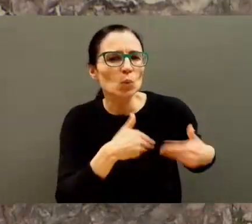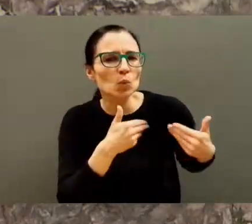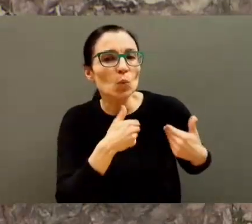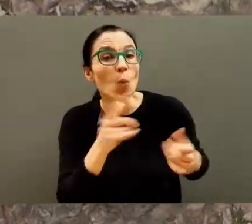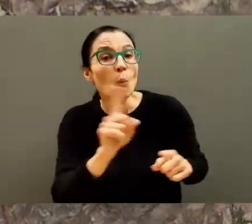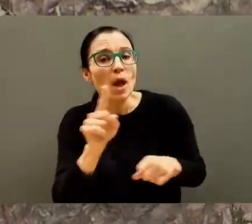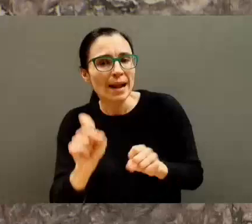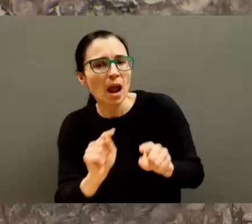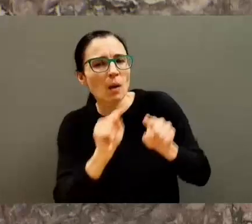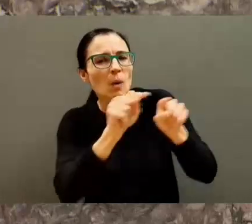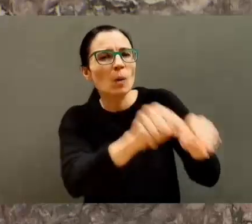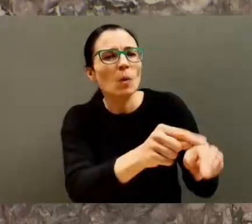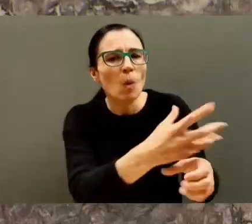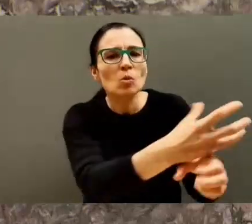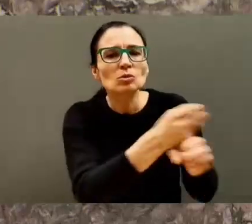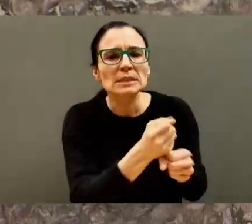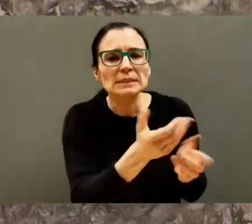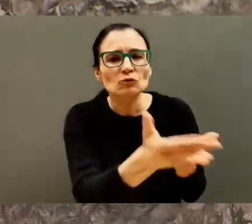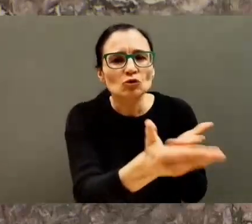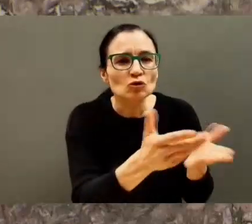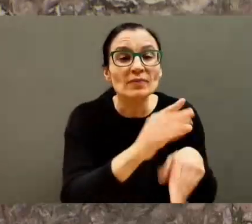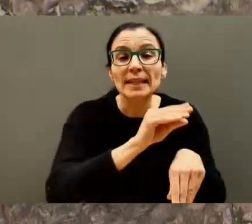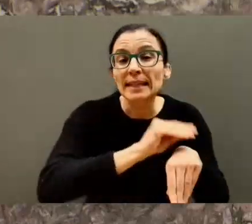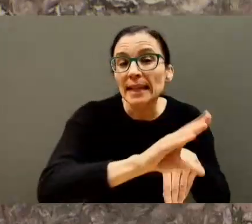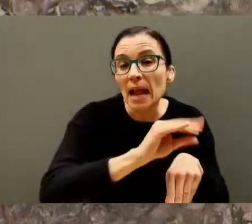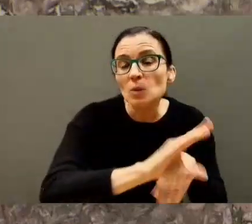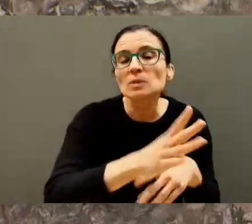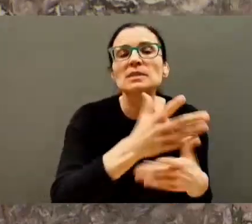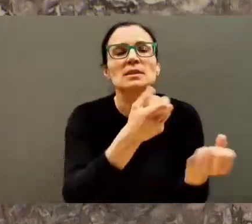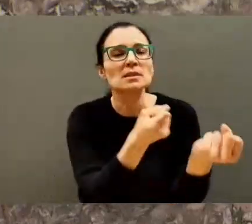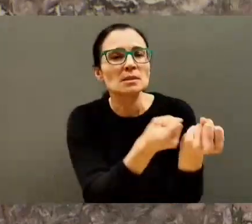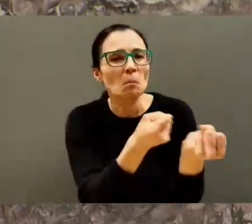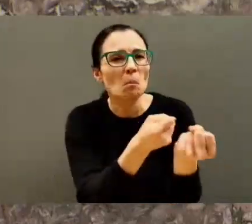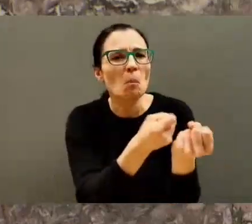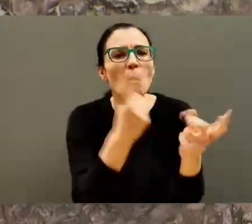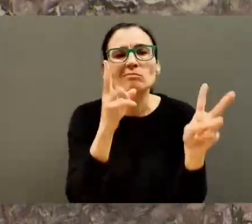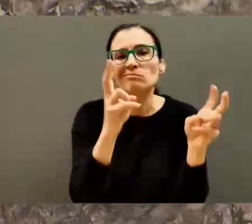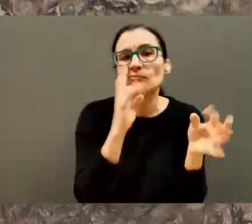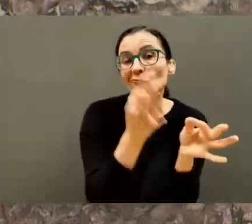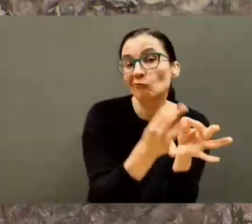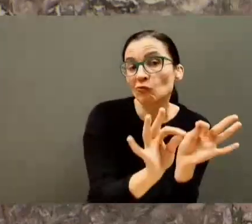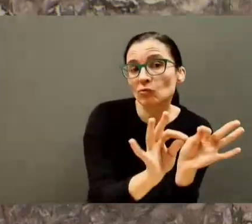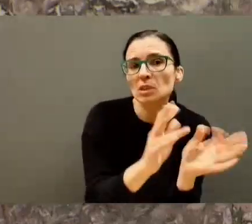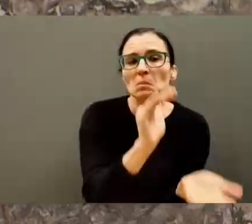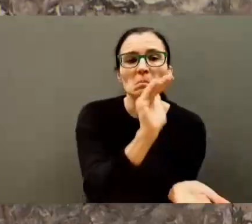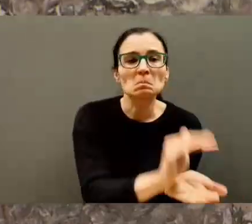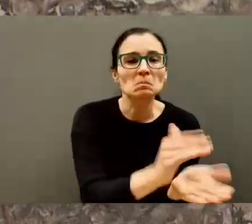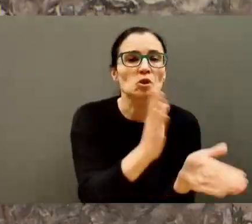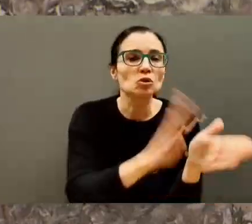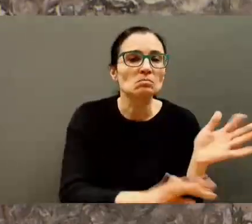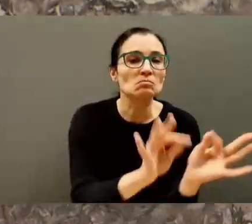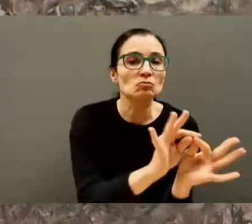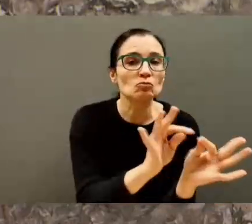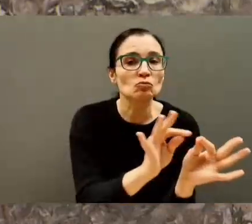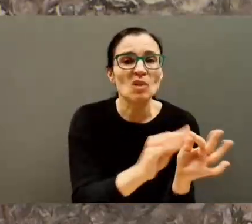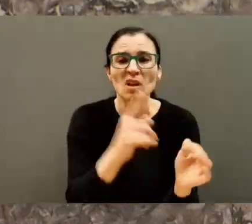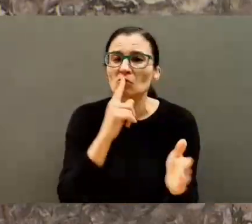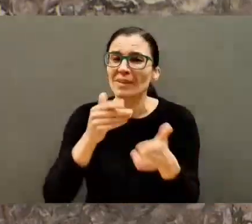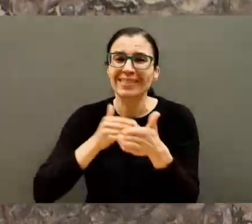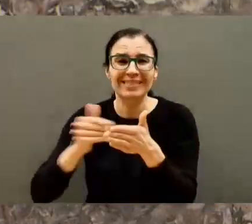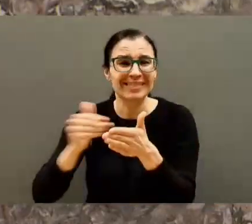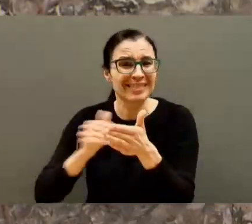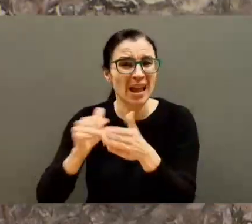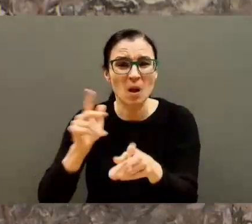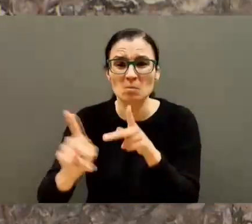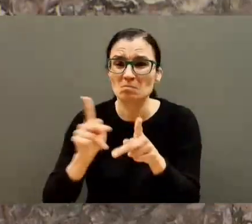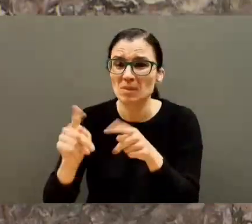we know that thousands and thousands of people have accessed those supports. I'm also quite heartened to have this discussion here today because I recognize that it is